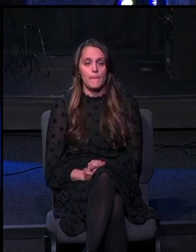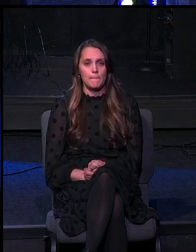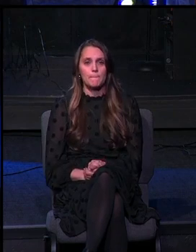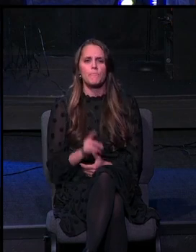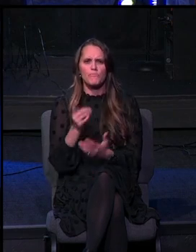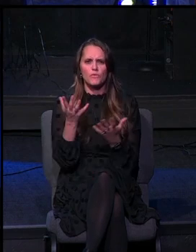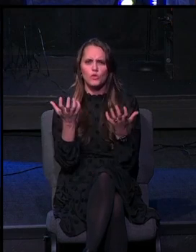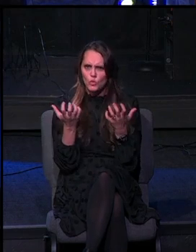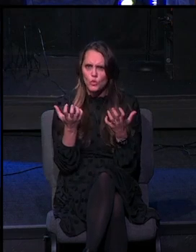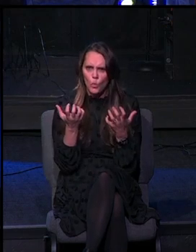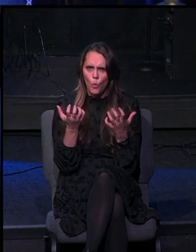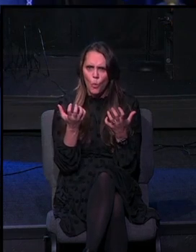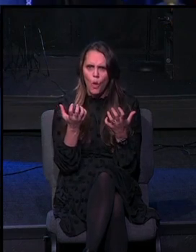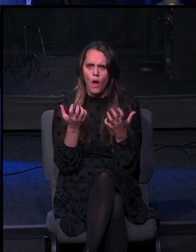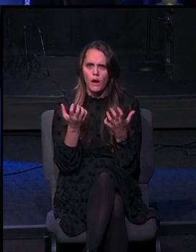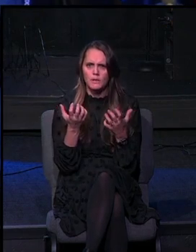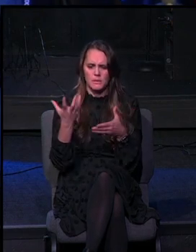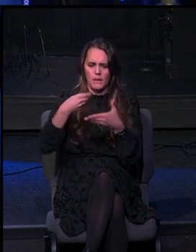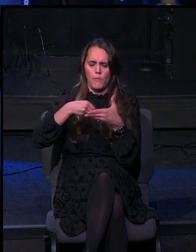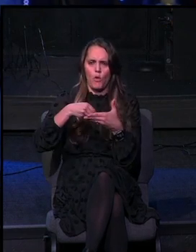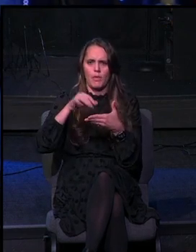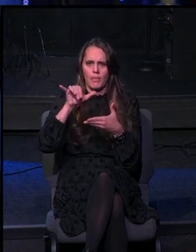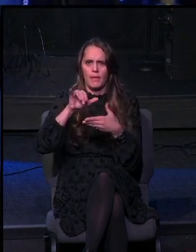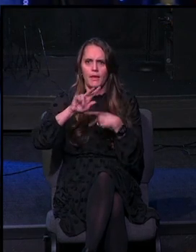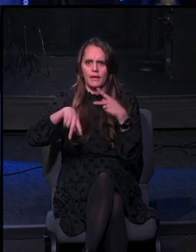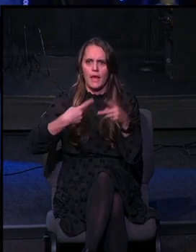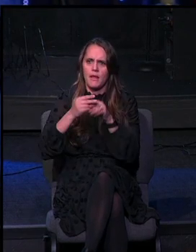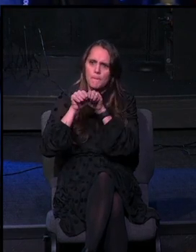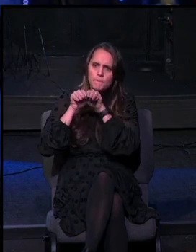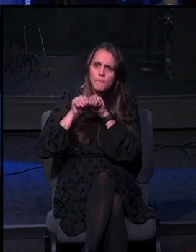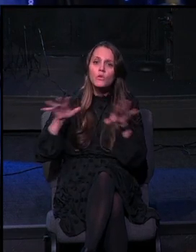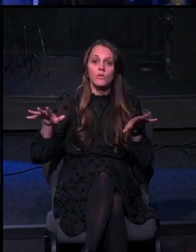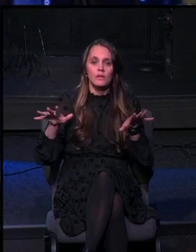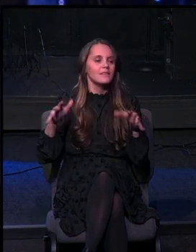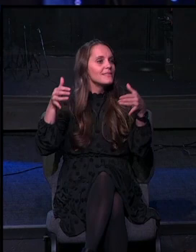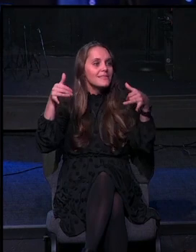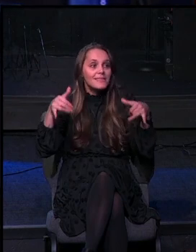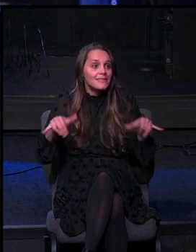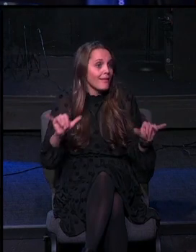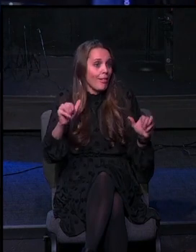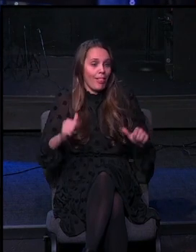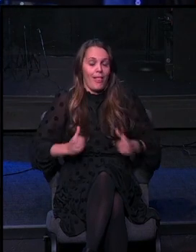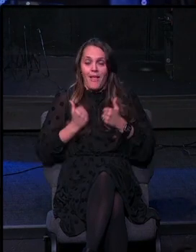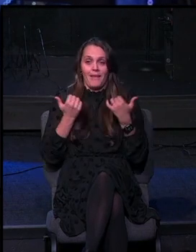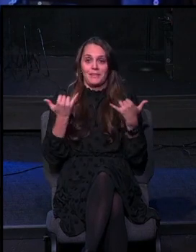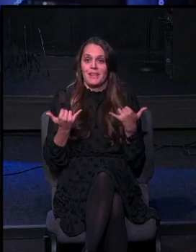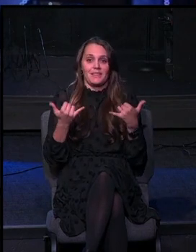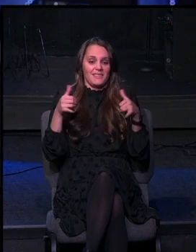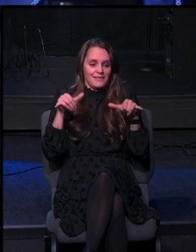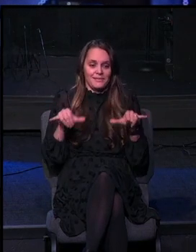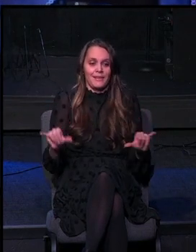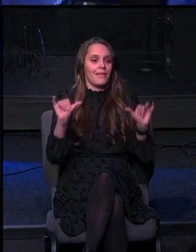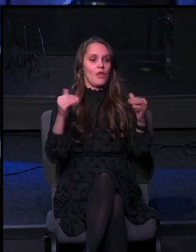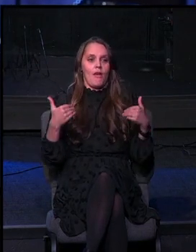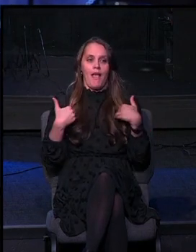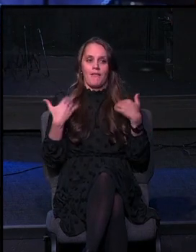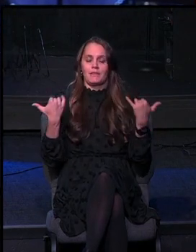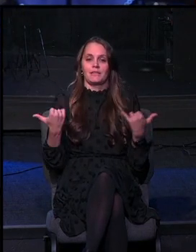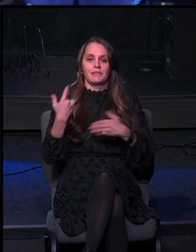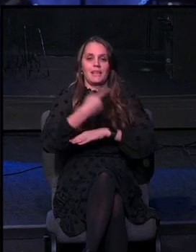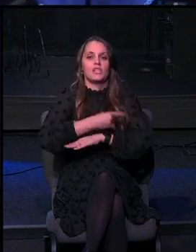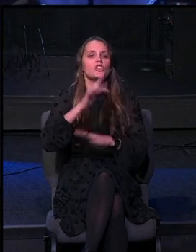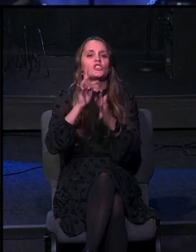Don't you want to be a part of that movement? It's still alive today. It still exists today. Jesus gives us